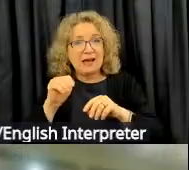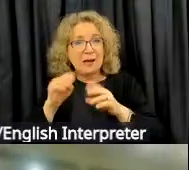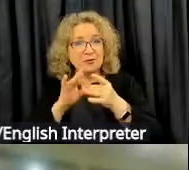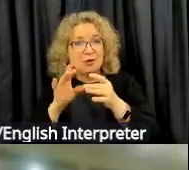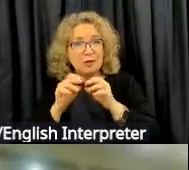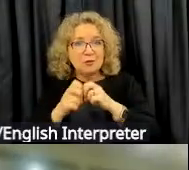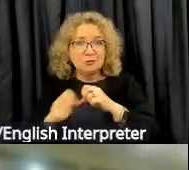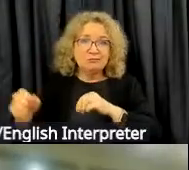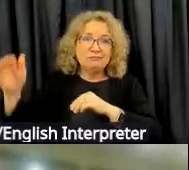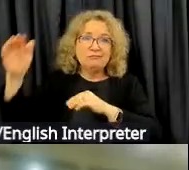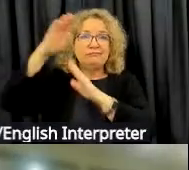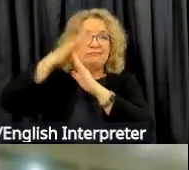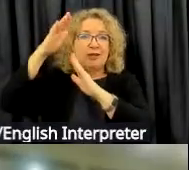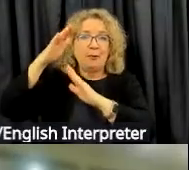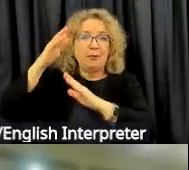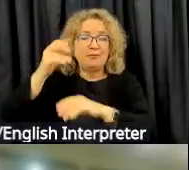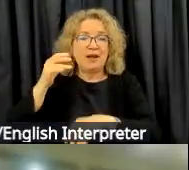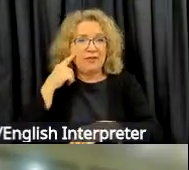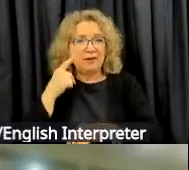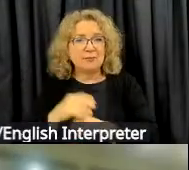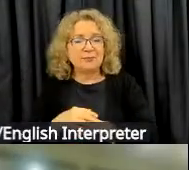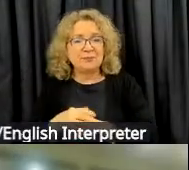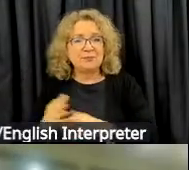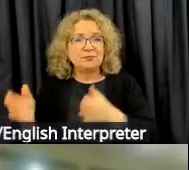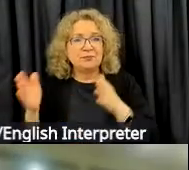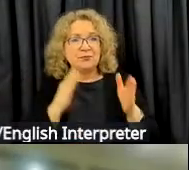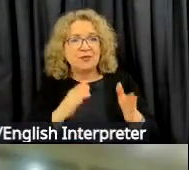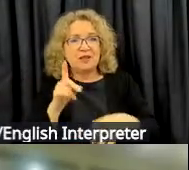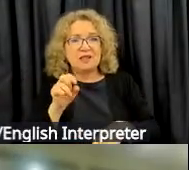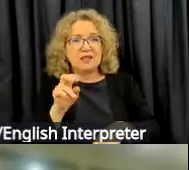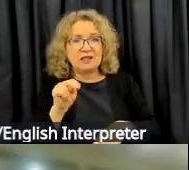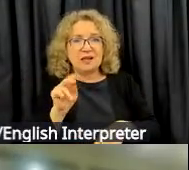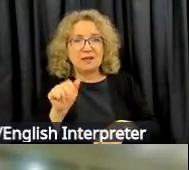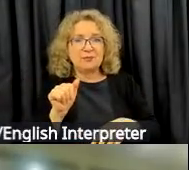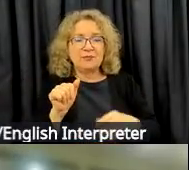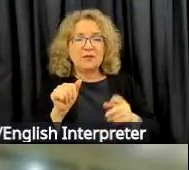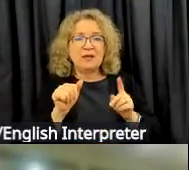Yeah, so representing the river users and